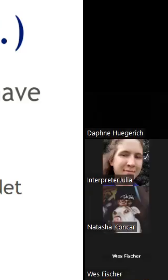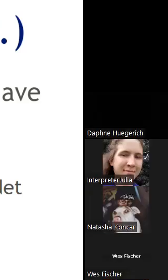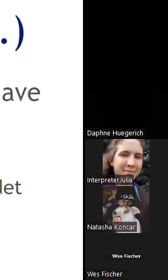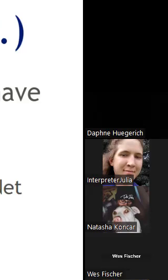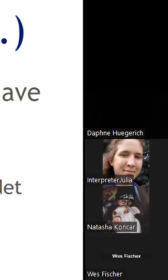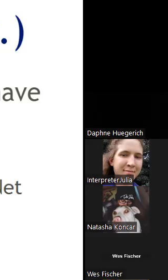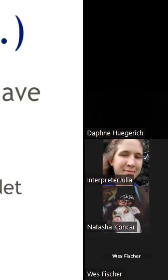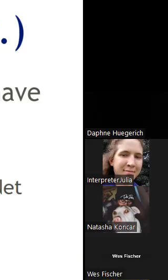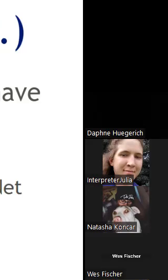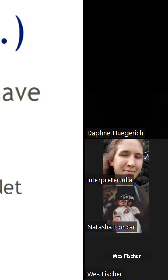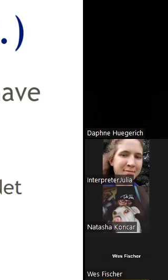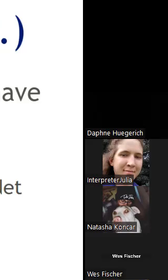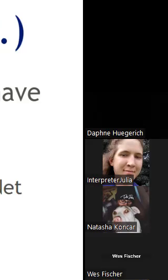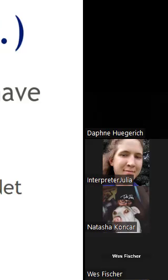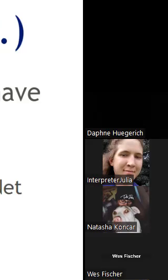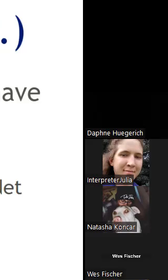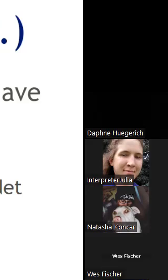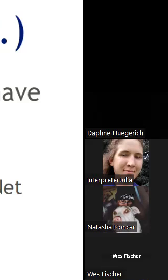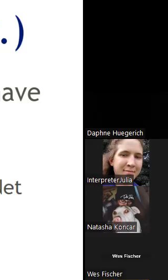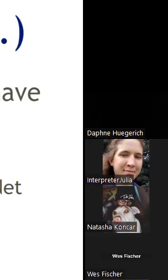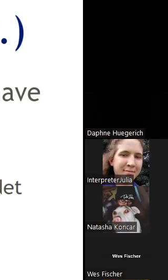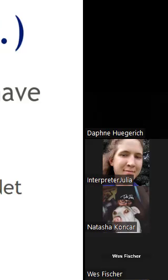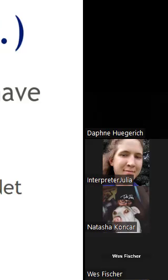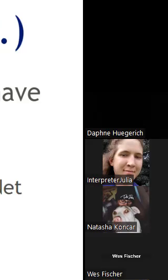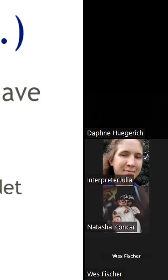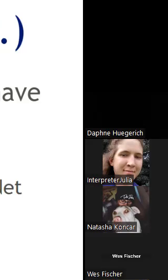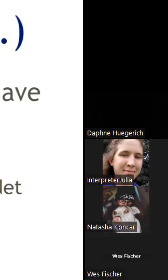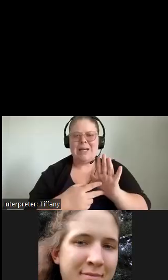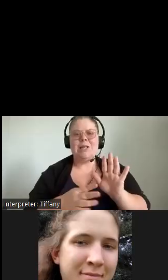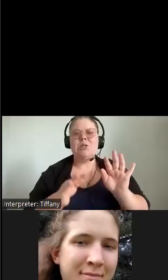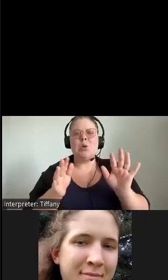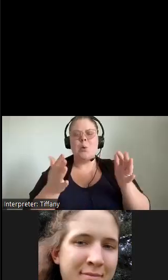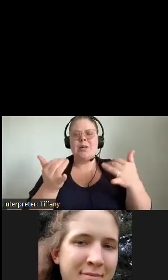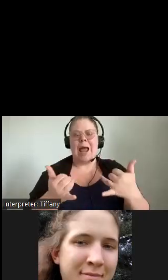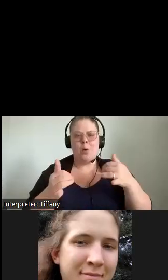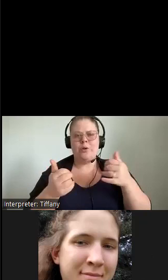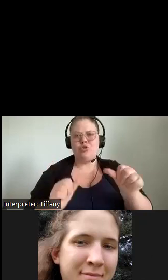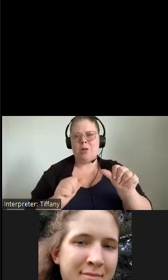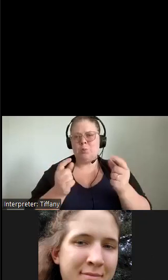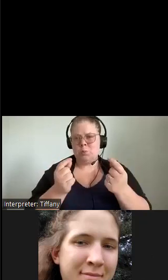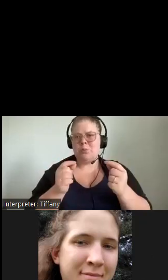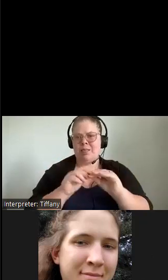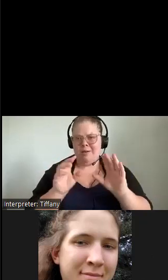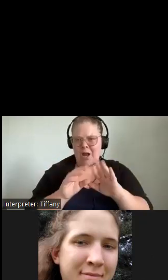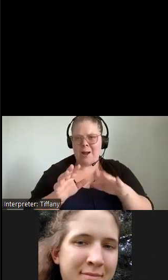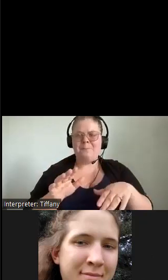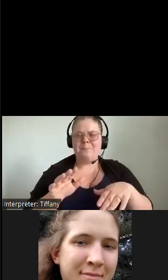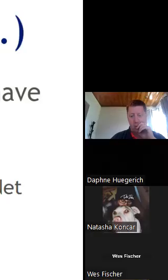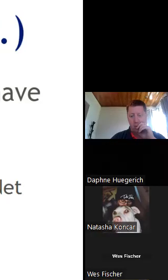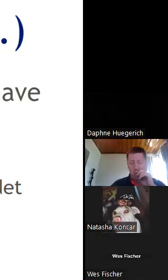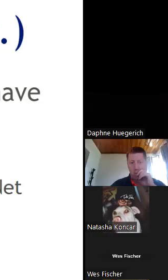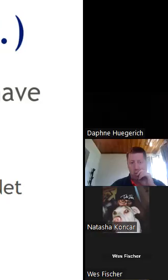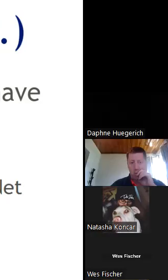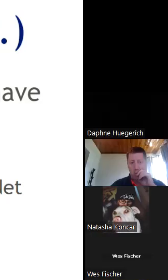those different levels and where that all, what that all meant. And so what we've tried to do is clarify that. The basic care coordination